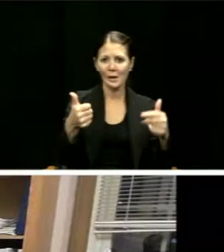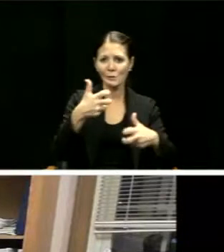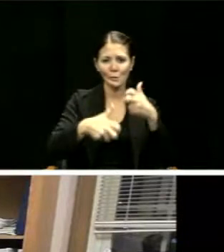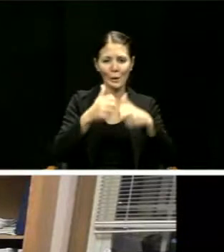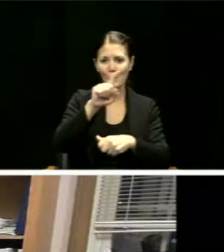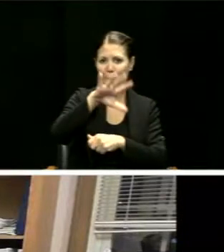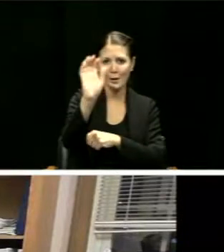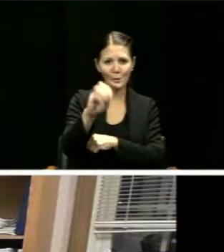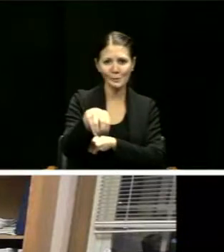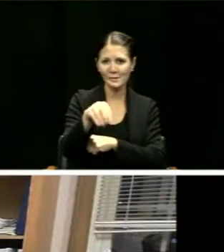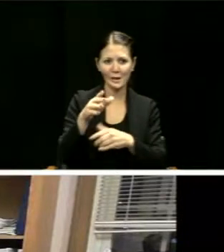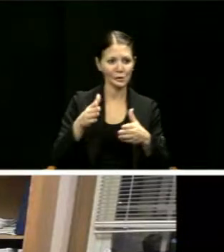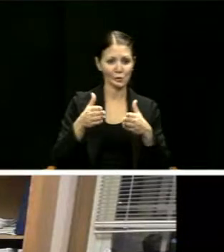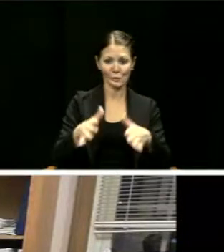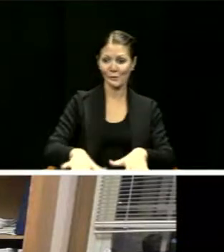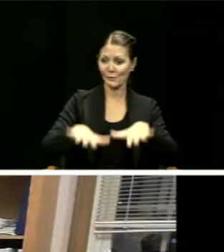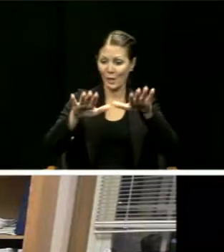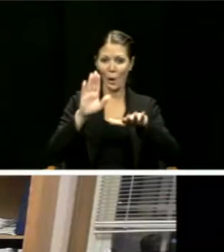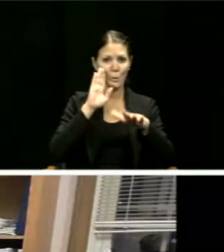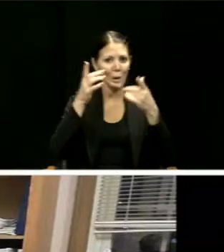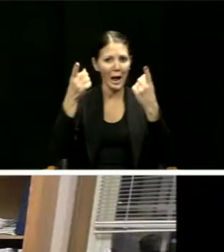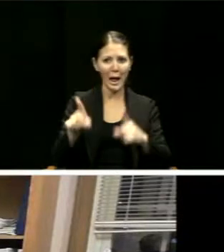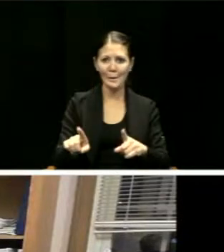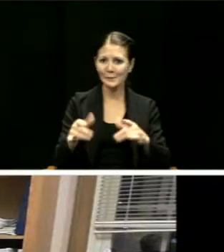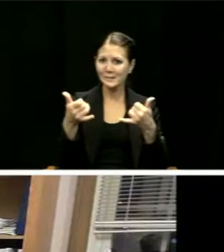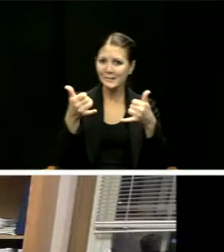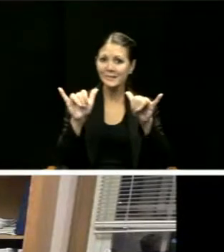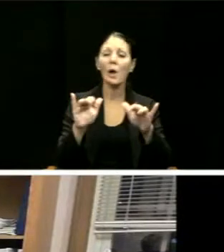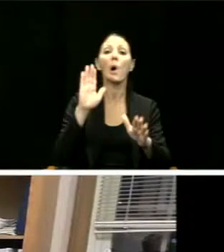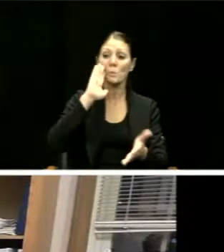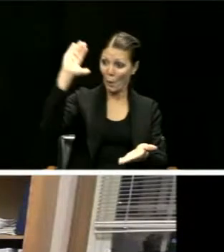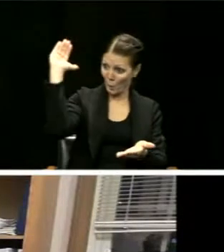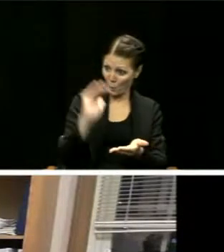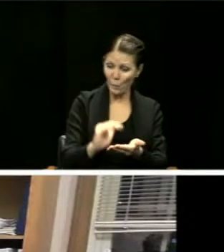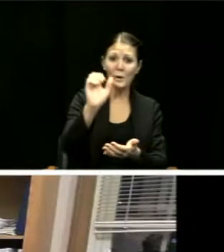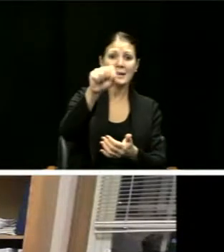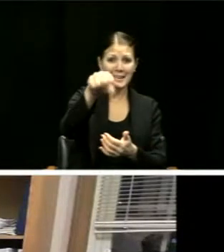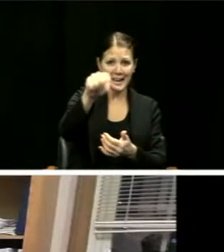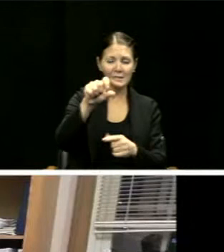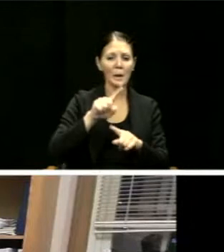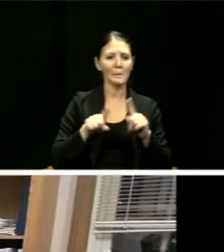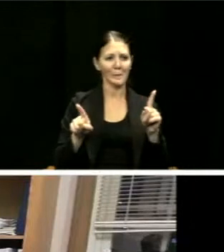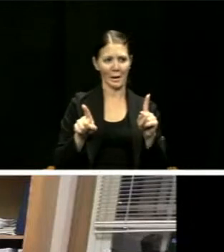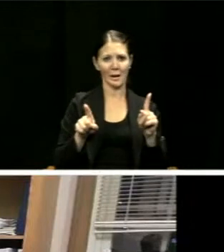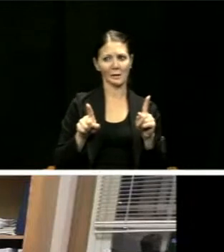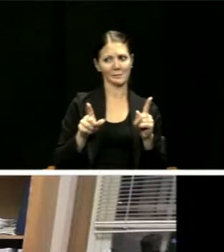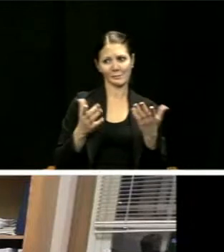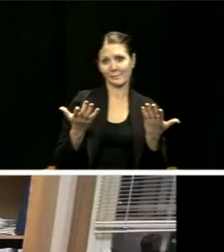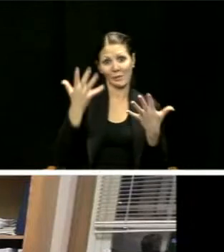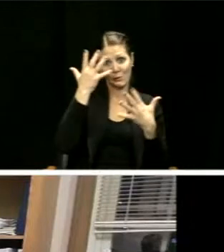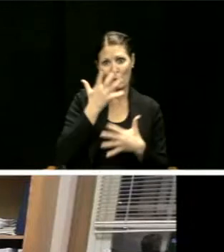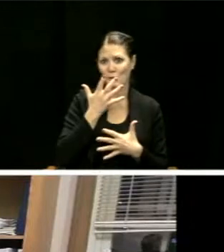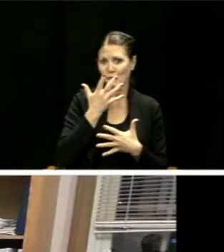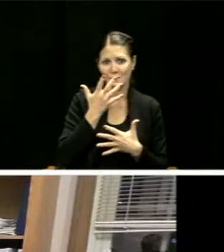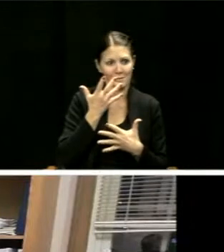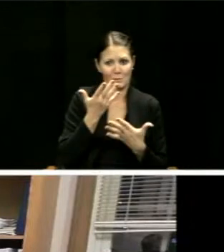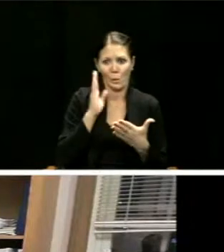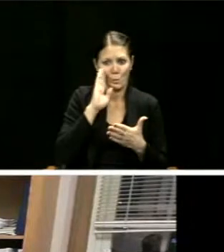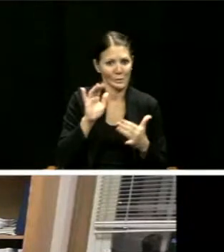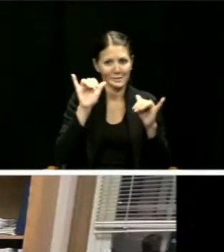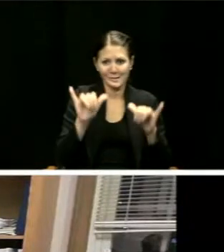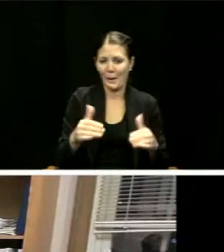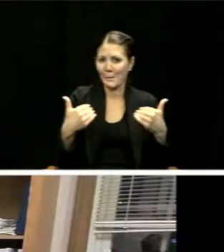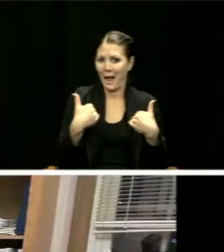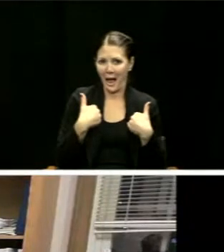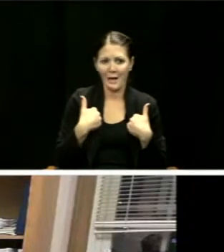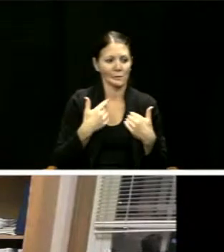reduce the frequency and the amount of time that streets are flooded, but there still may be, unfortunately, street and property flooding that comes